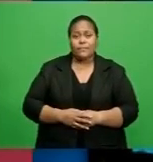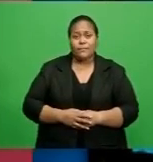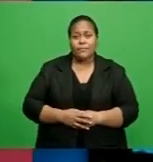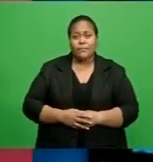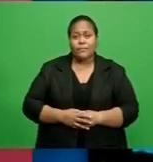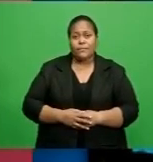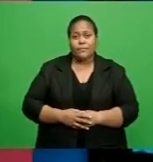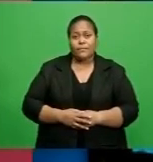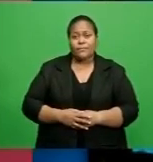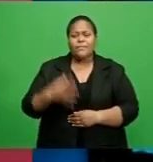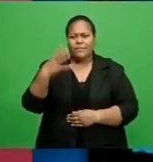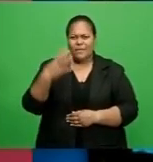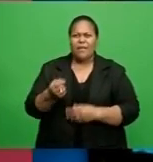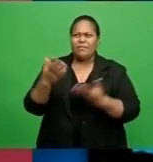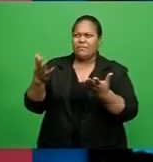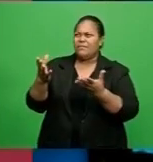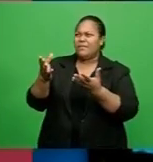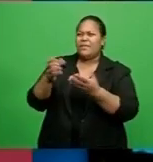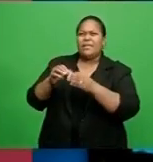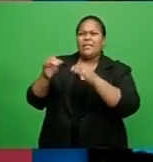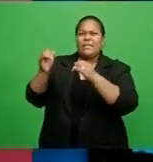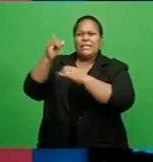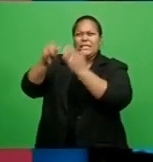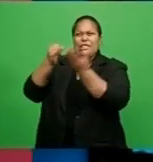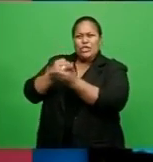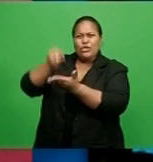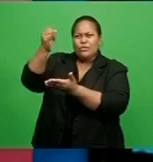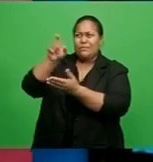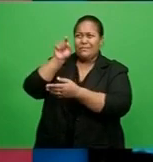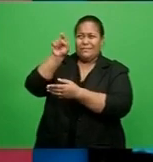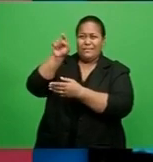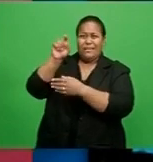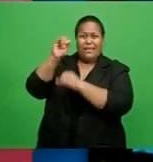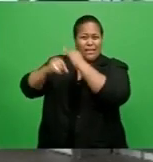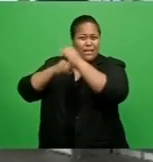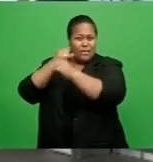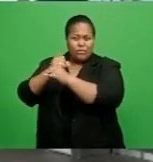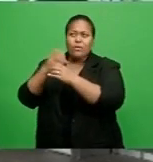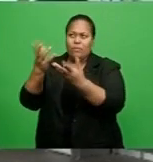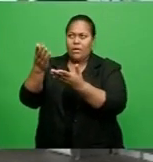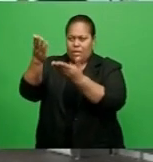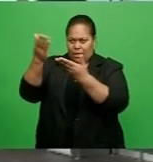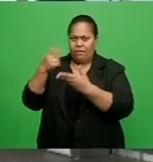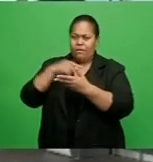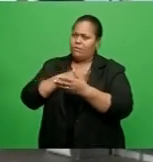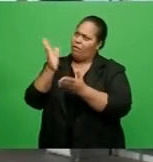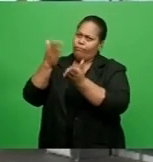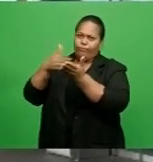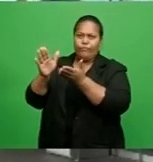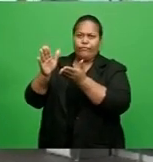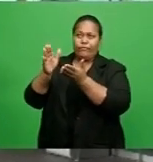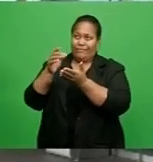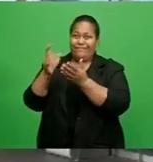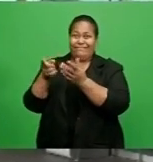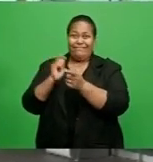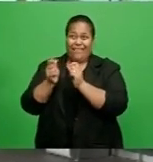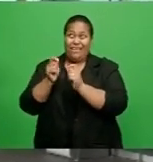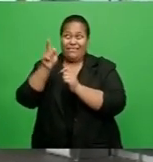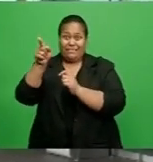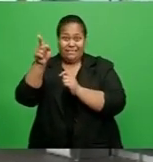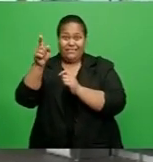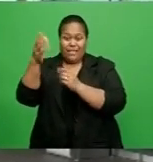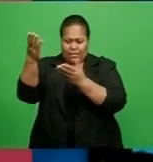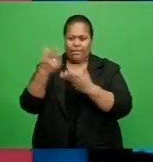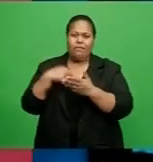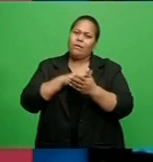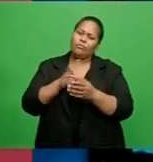a institution that we can recognize and accredit to give us that we can accredit as people who can have the authority